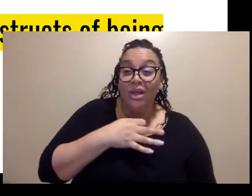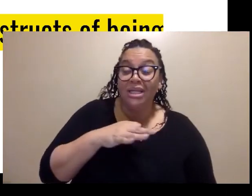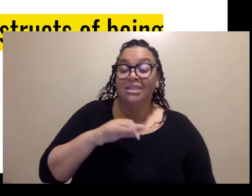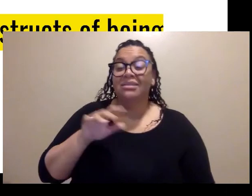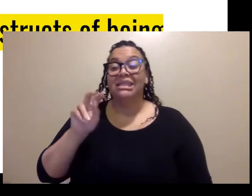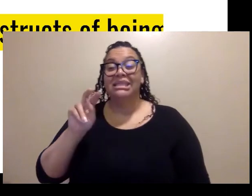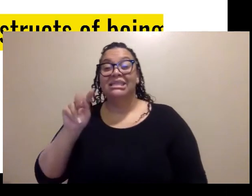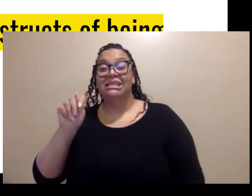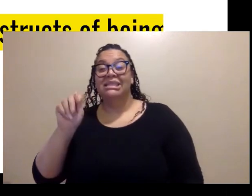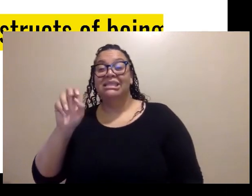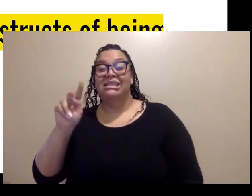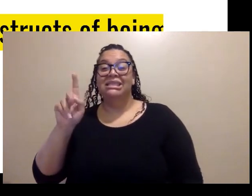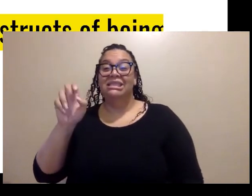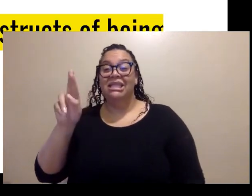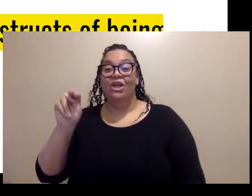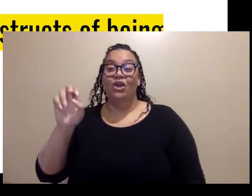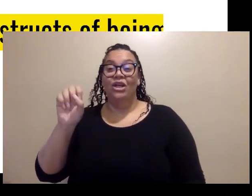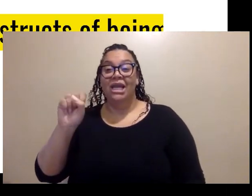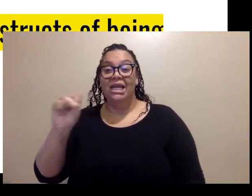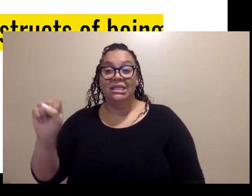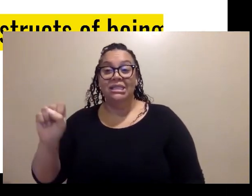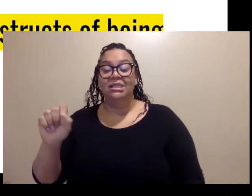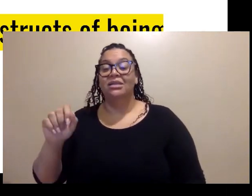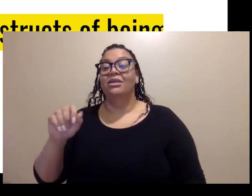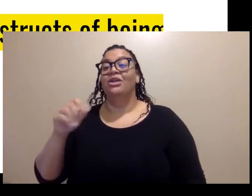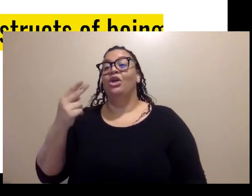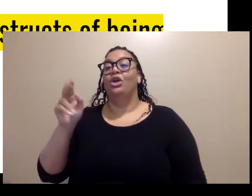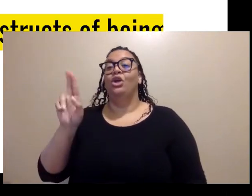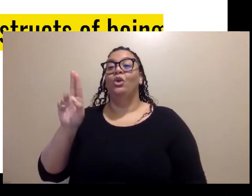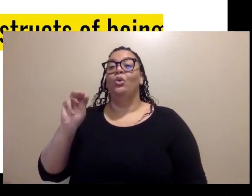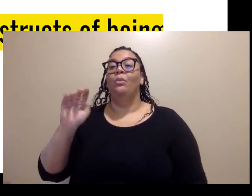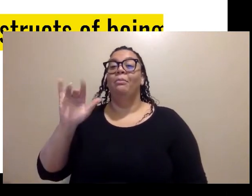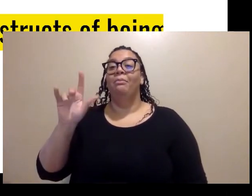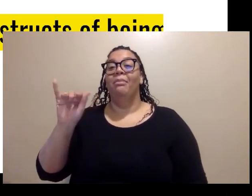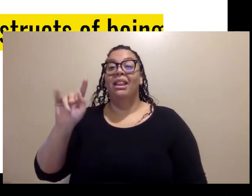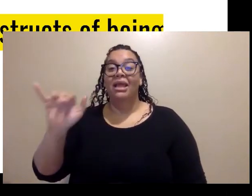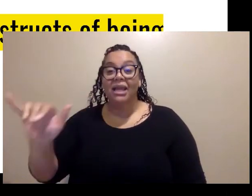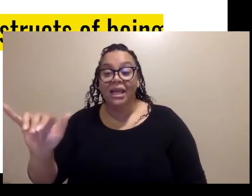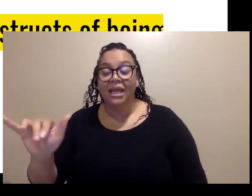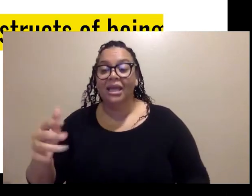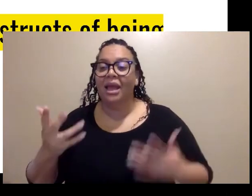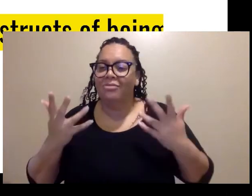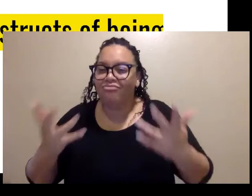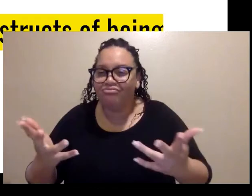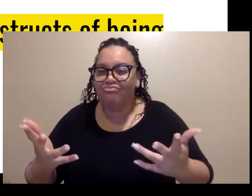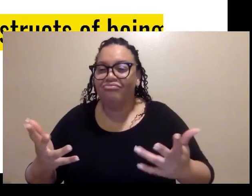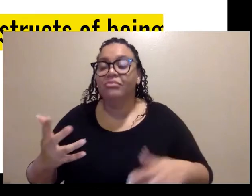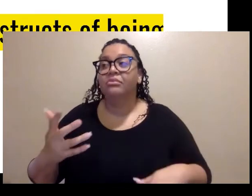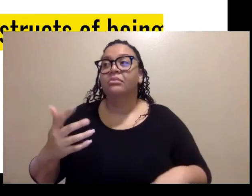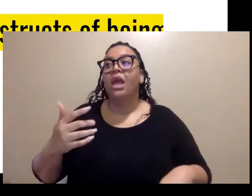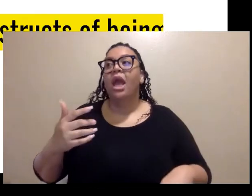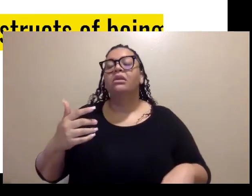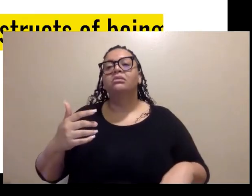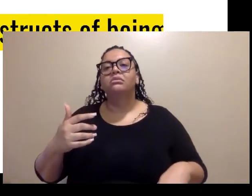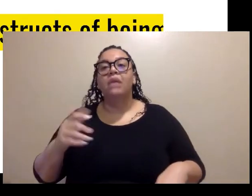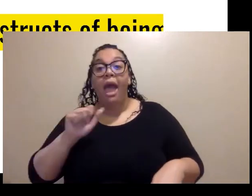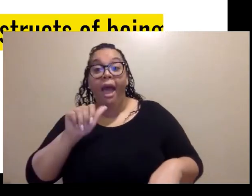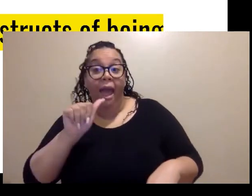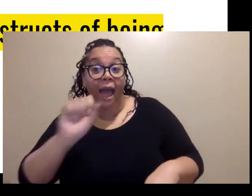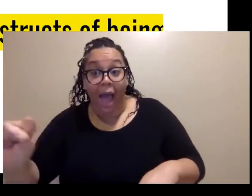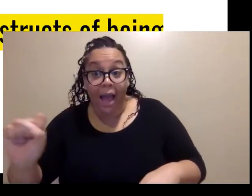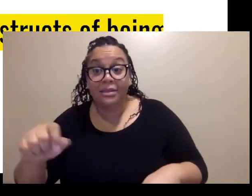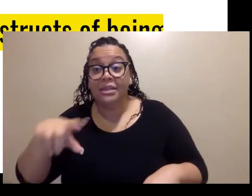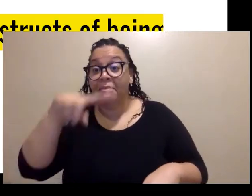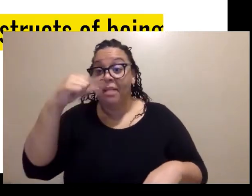tenderness, right? With humility. What does it mean to do that? Because I had to do that even as a Black individual. And that has been